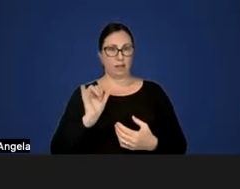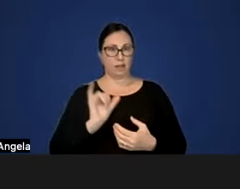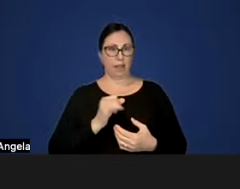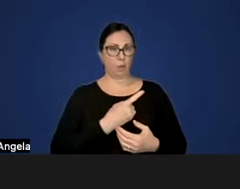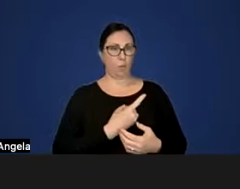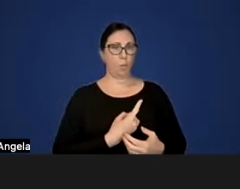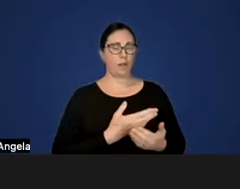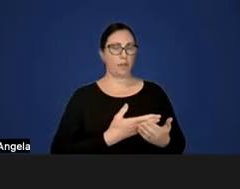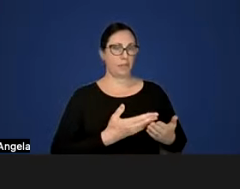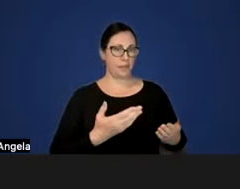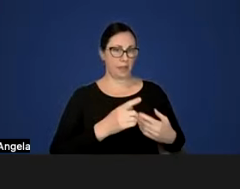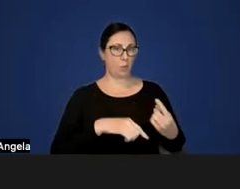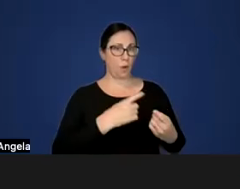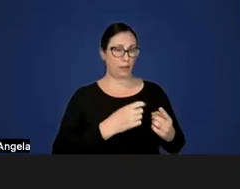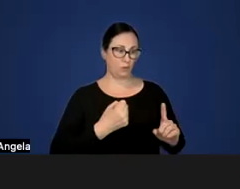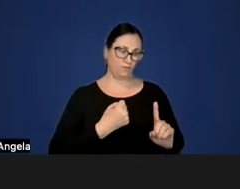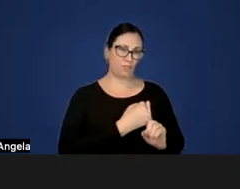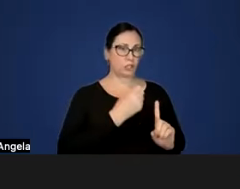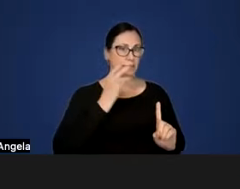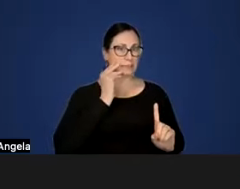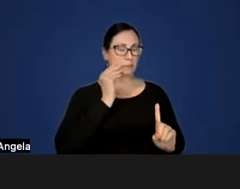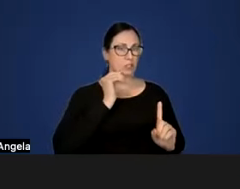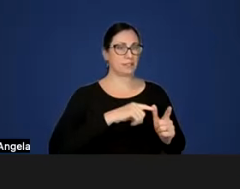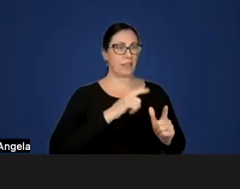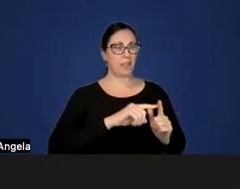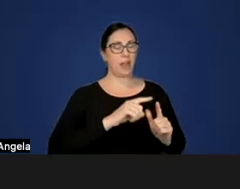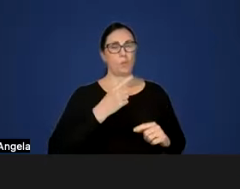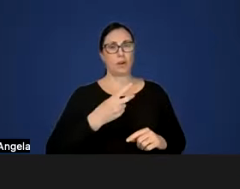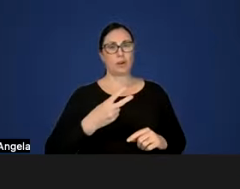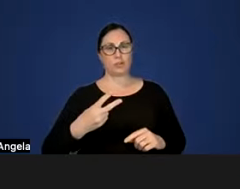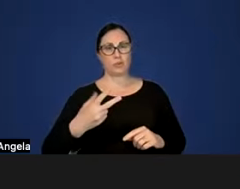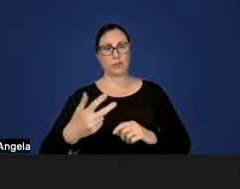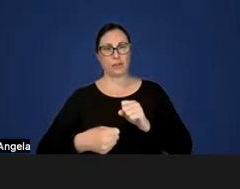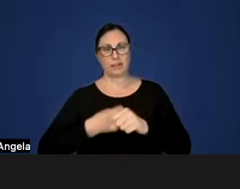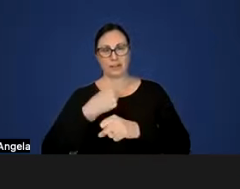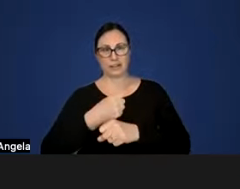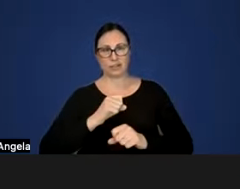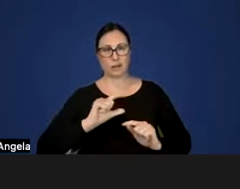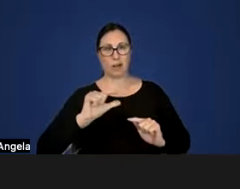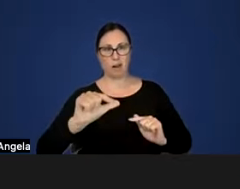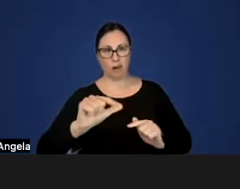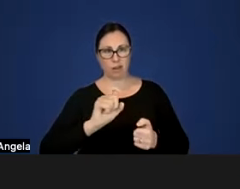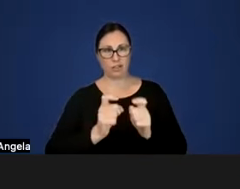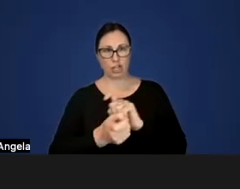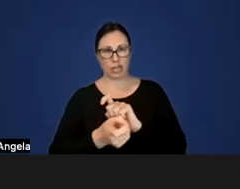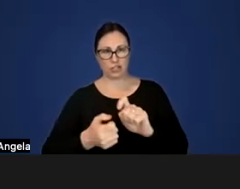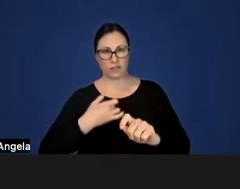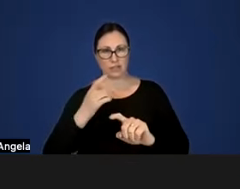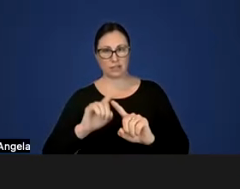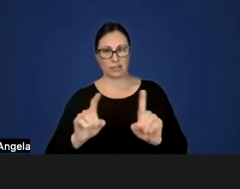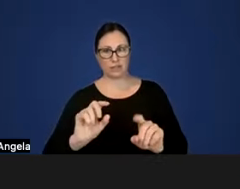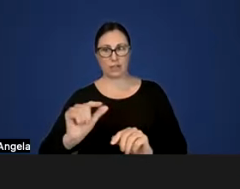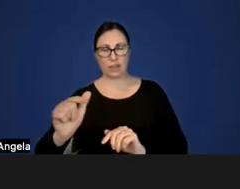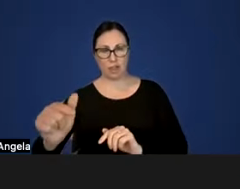And maybe if you become, if you're in a partnership and an intimate relationship, it'll feel like something different. And if you become a mom